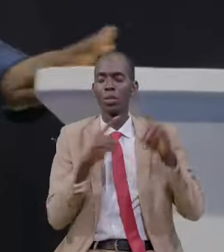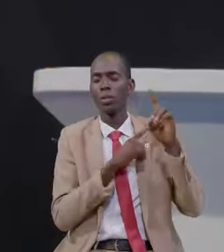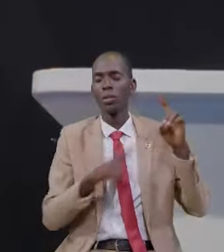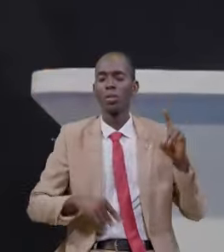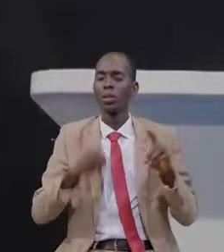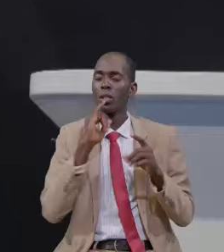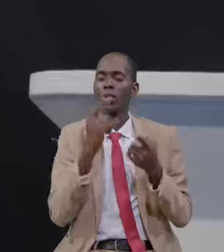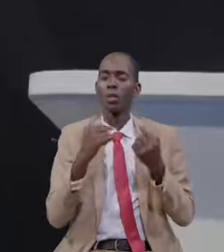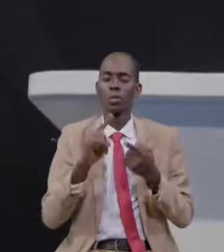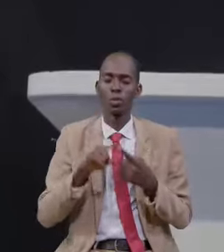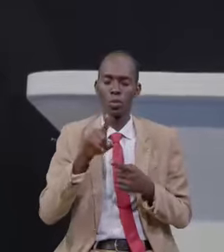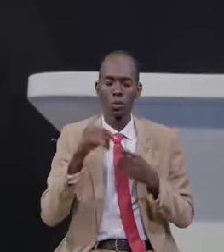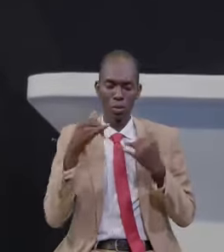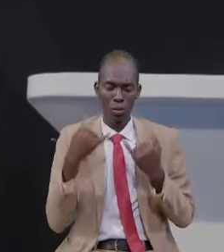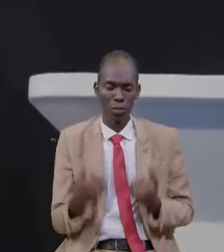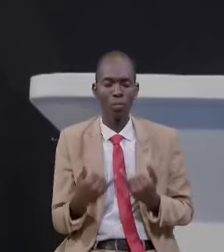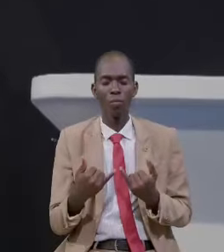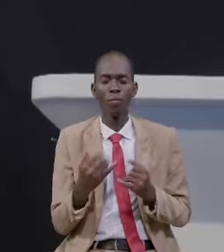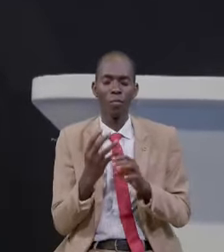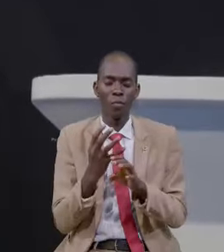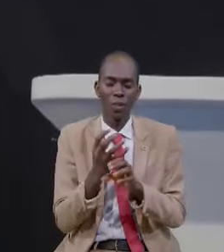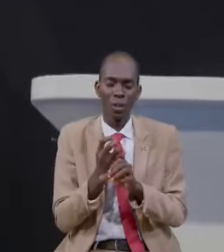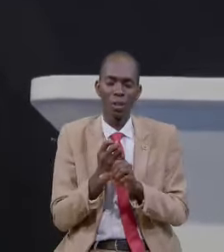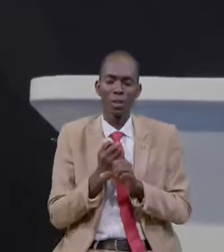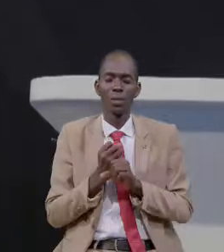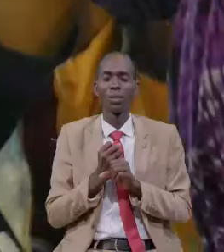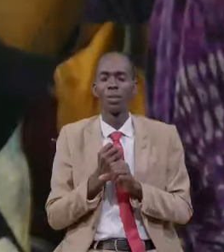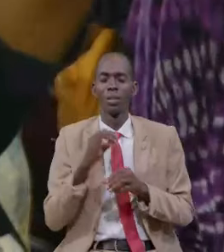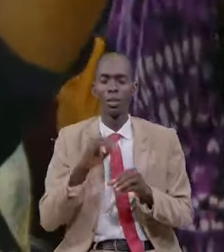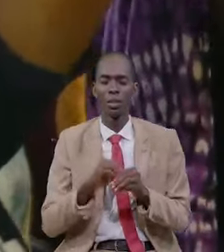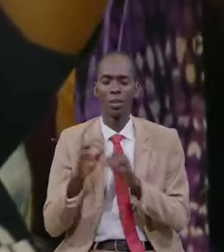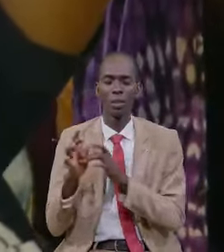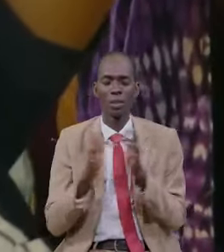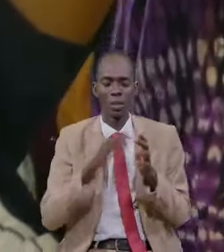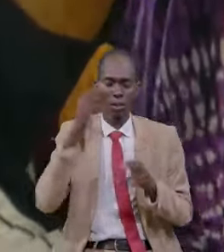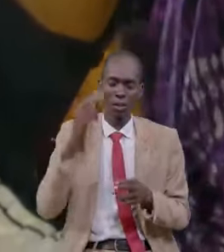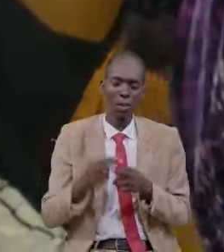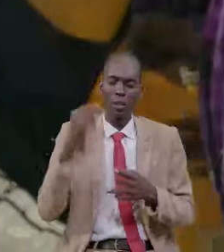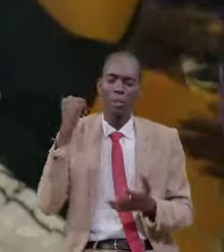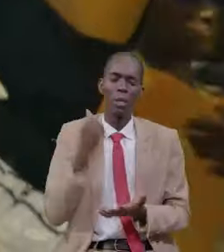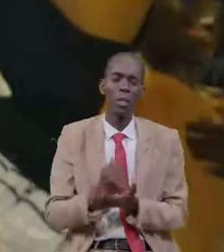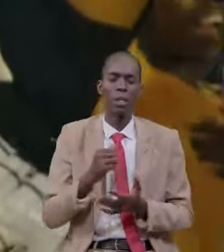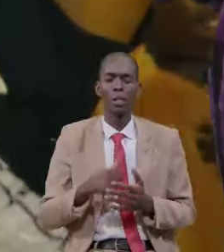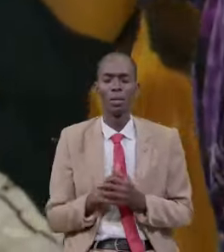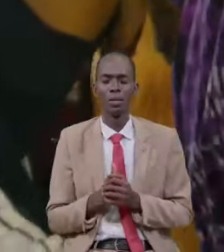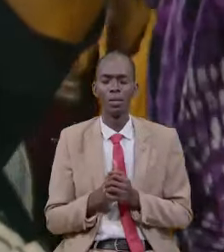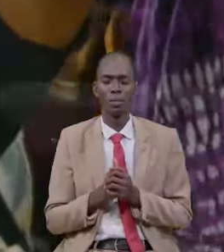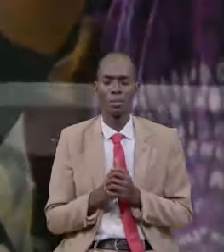you right now. Receive in Jesus' name.